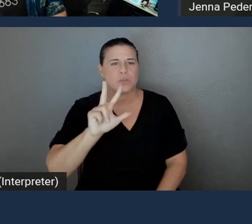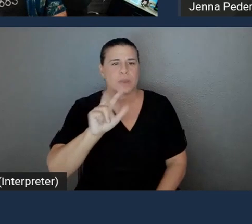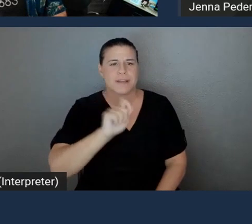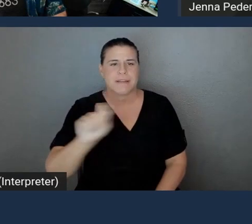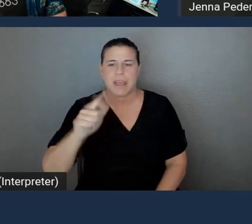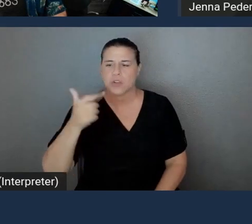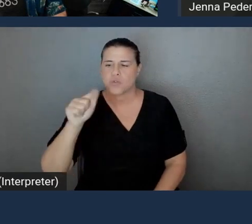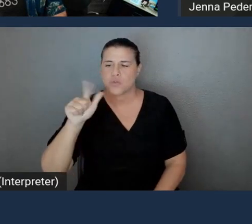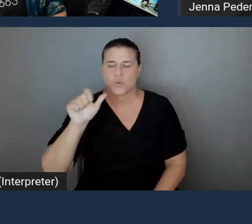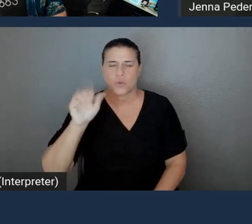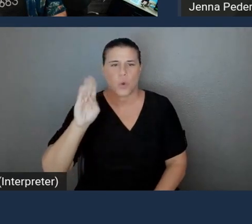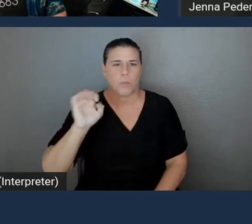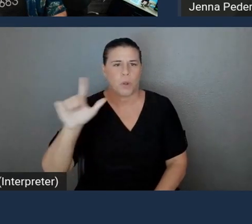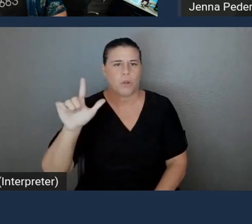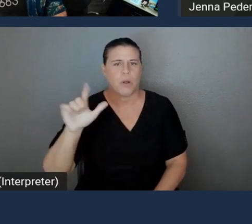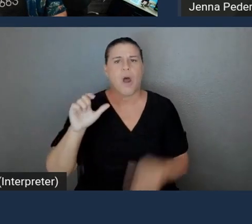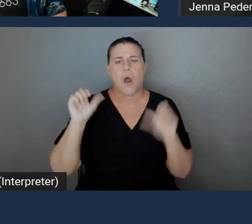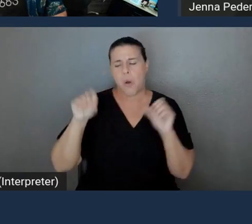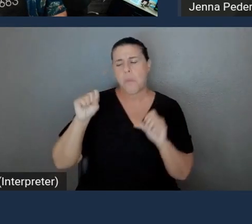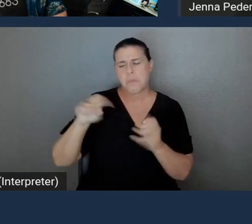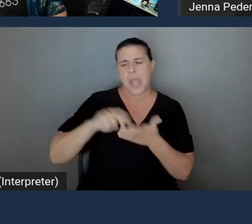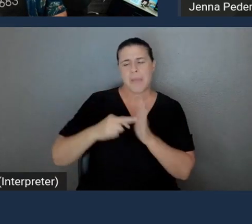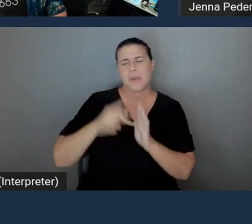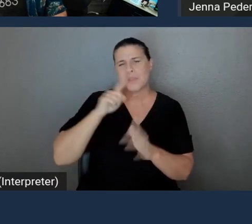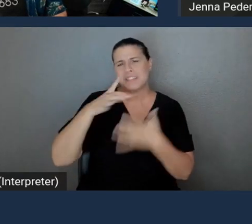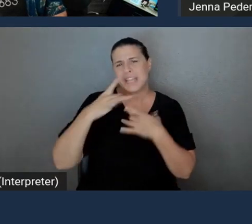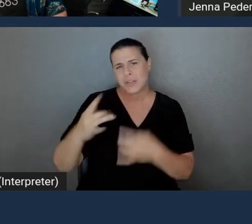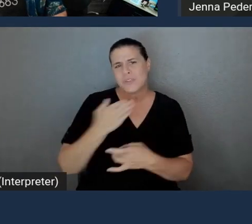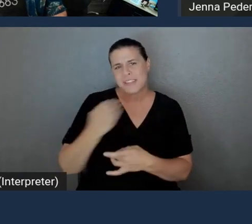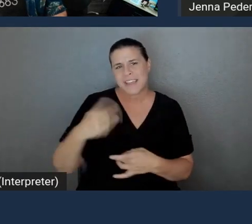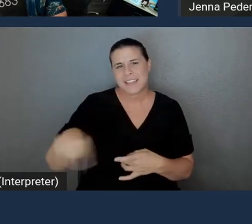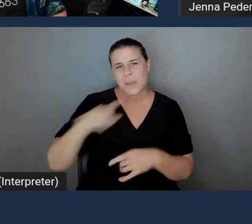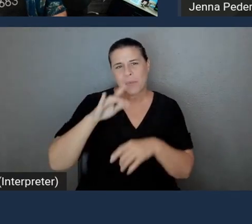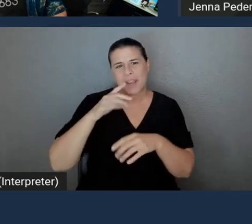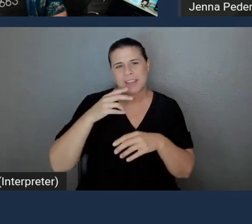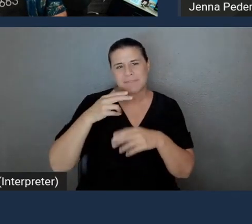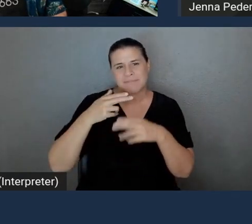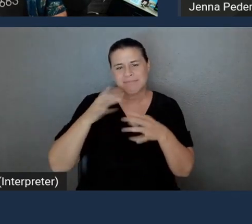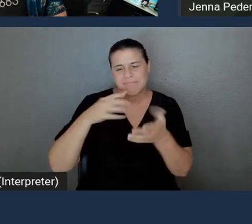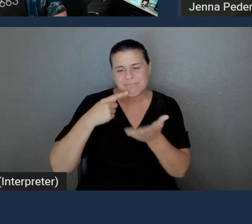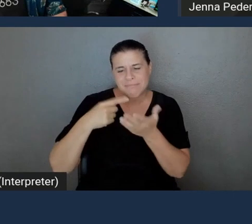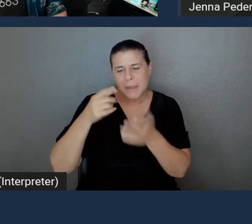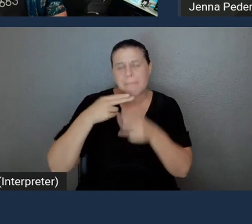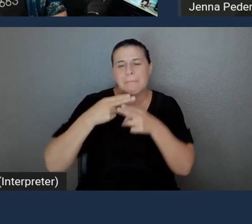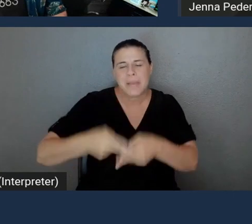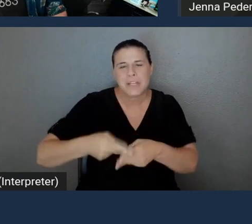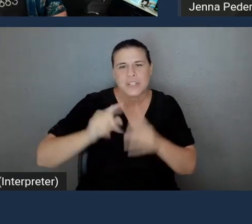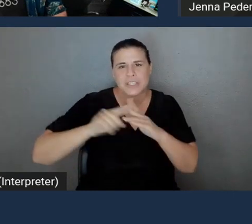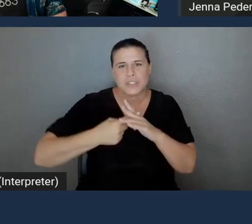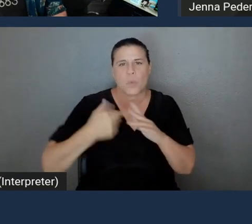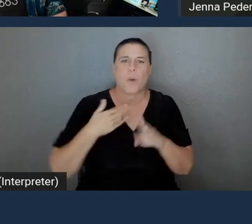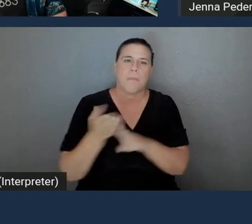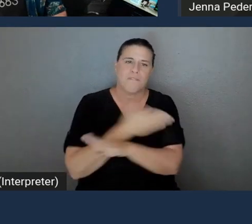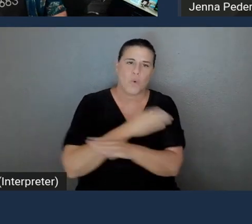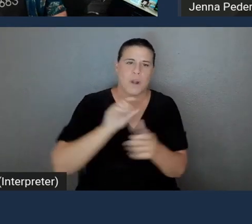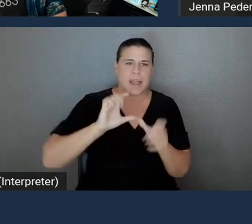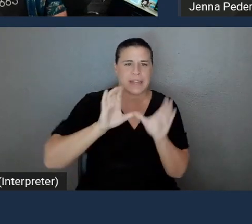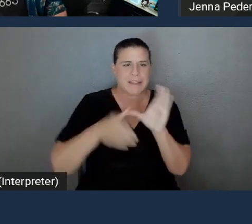Yeah, I mean, this is kind of the interesting thing that we touched on at the very start about, well, before I had to configure a